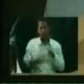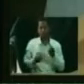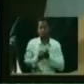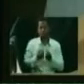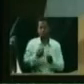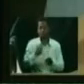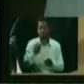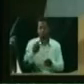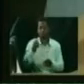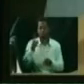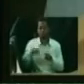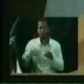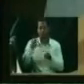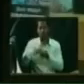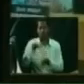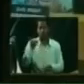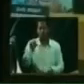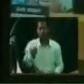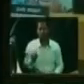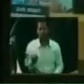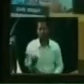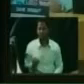Smith. Thank you, Mr. Chairman.